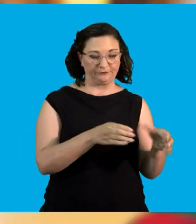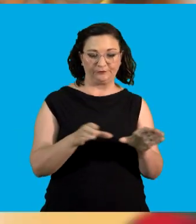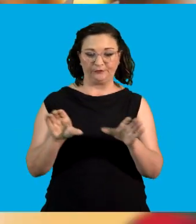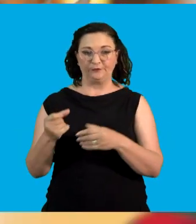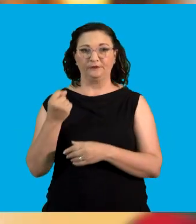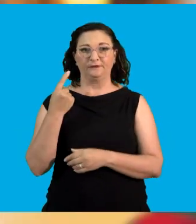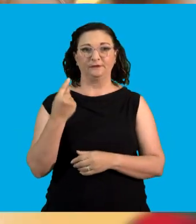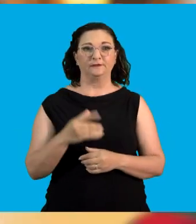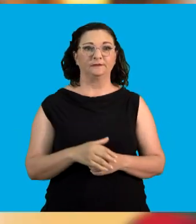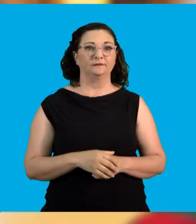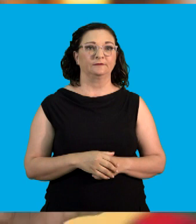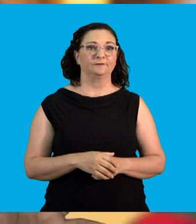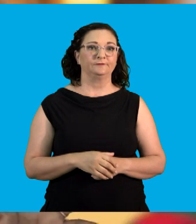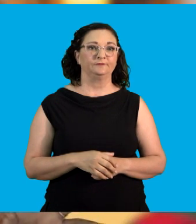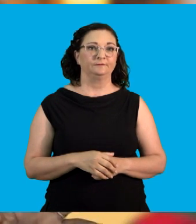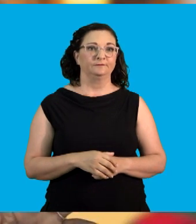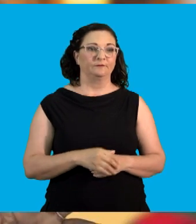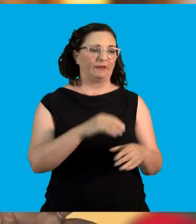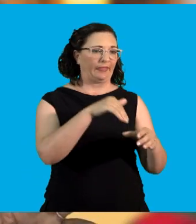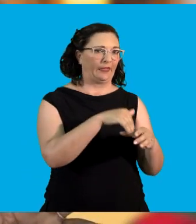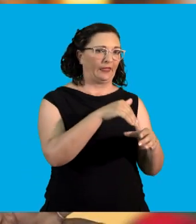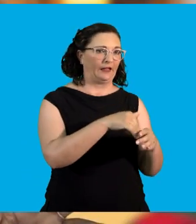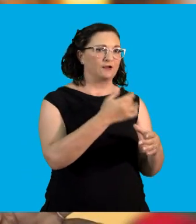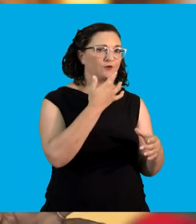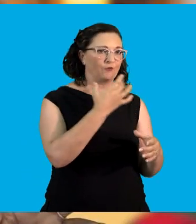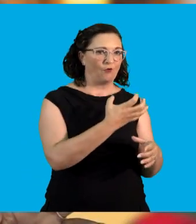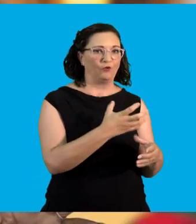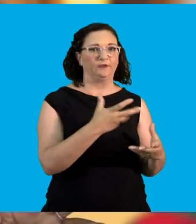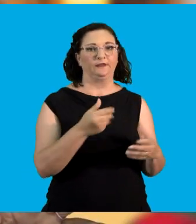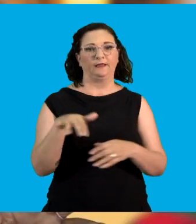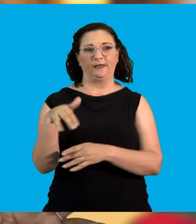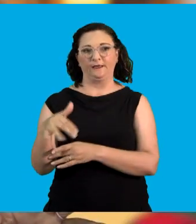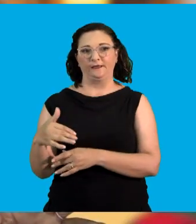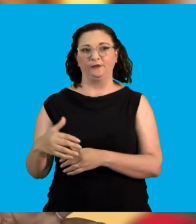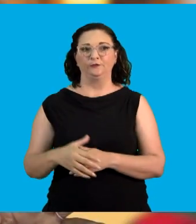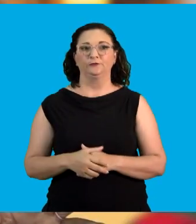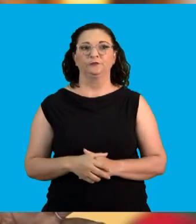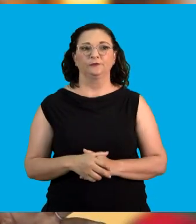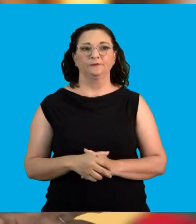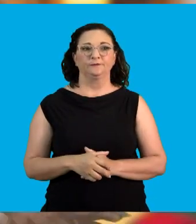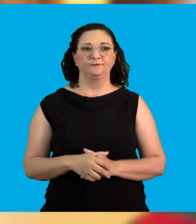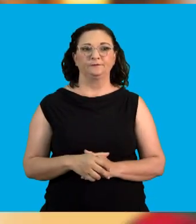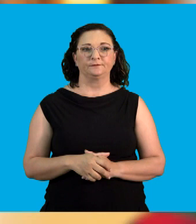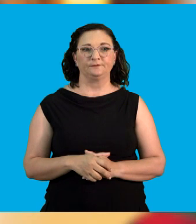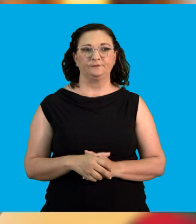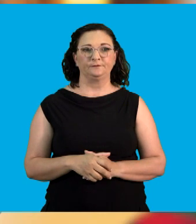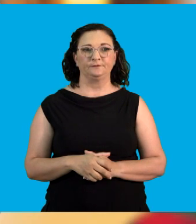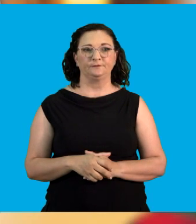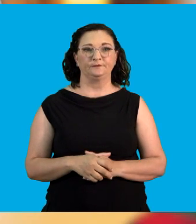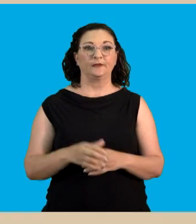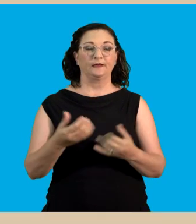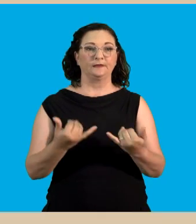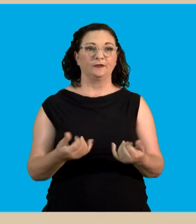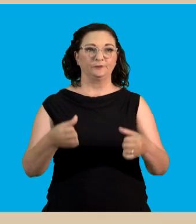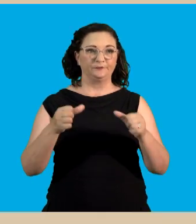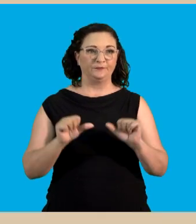the inner rocky planets and the outer gaseous planet or gas giants, okay? Now